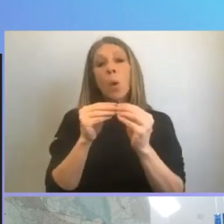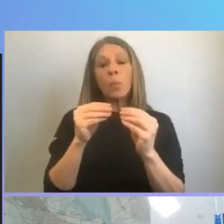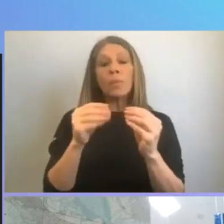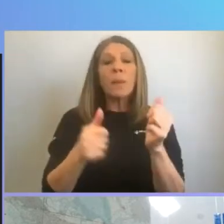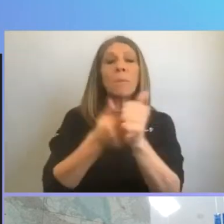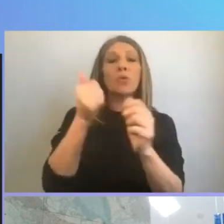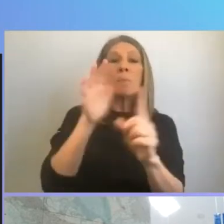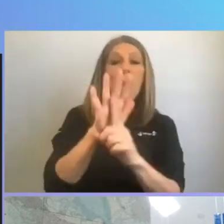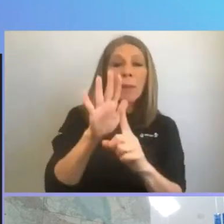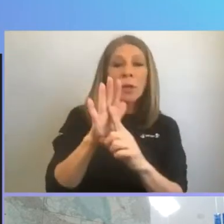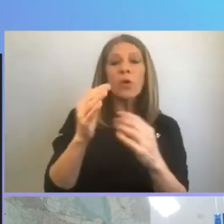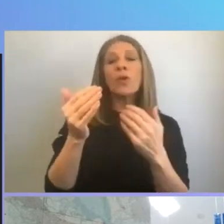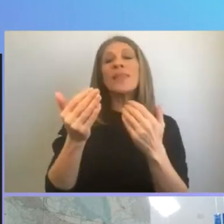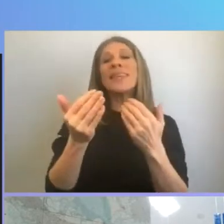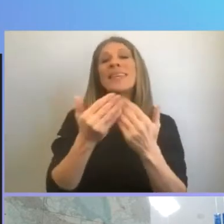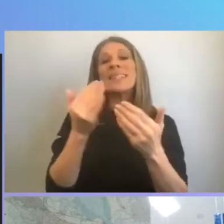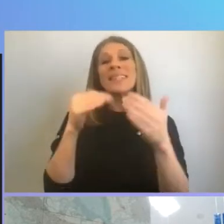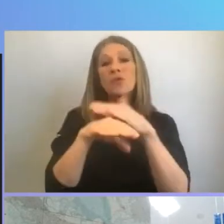to access.